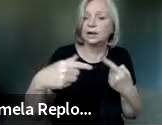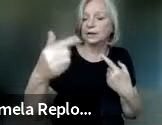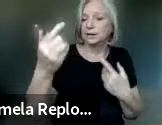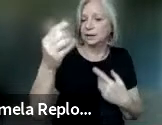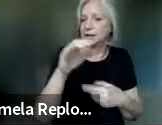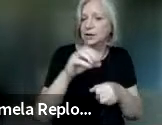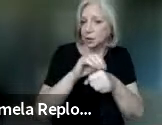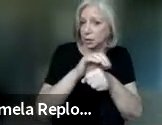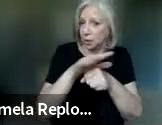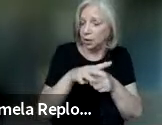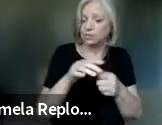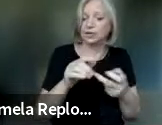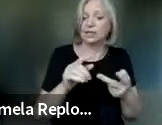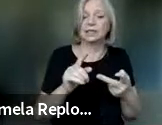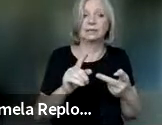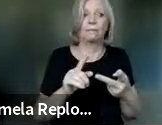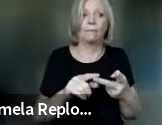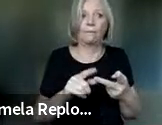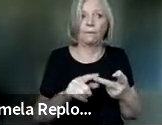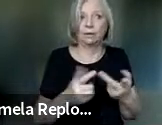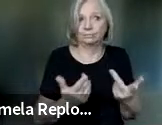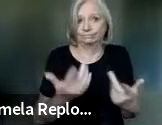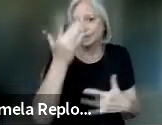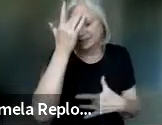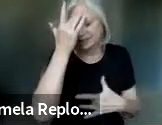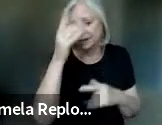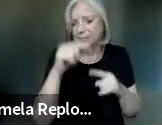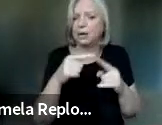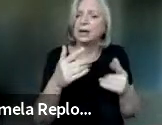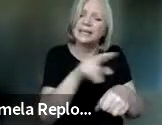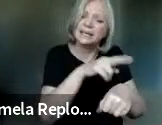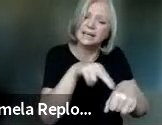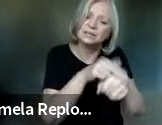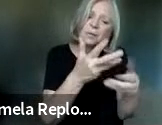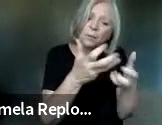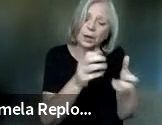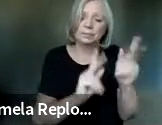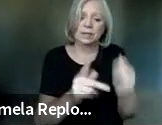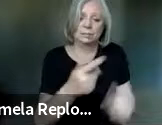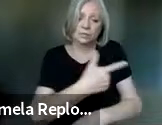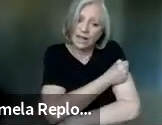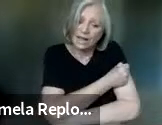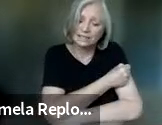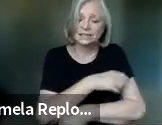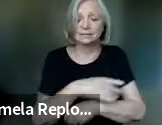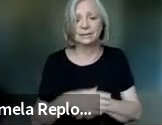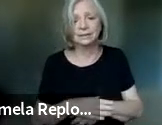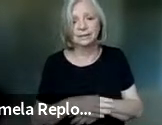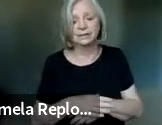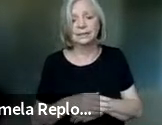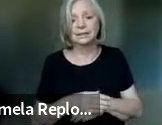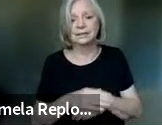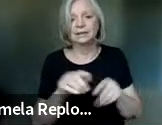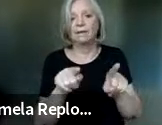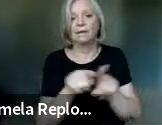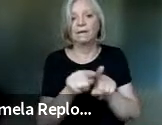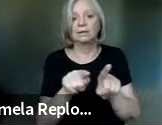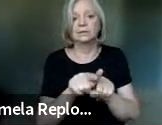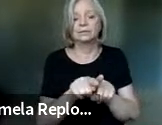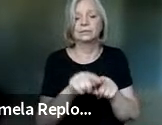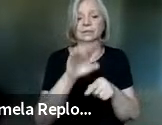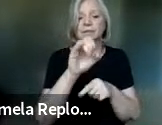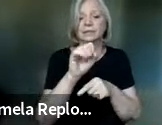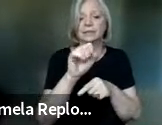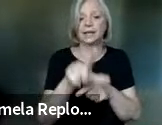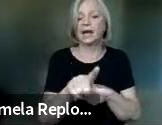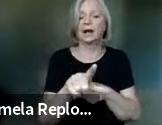to support people to get vaccinated and stay up to speed on the Cal OSHA regulations. They will change